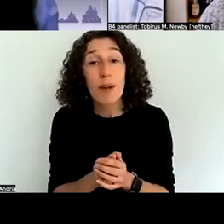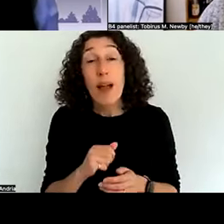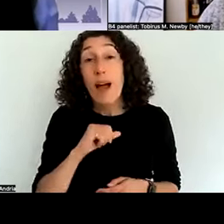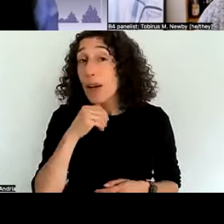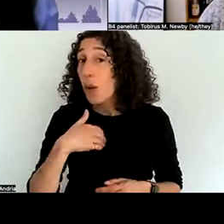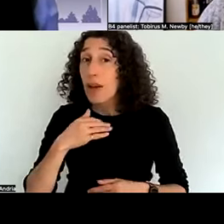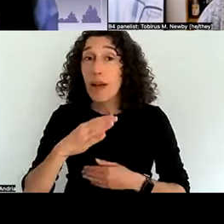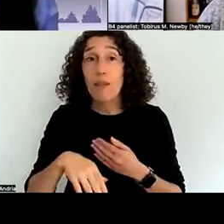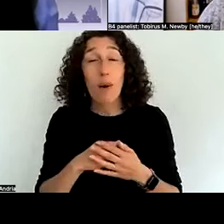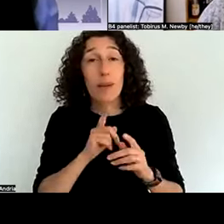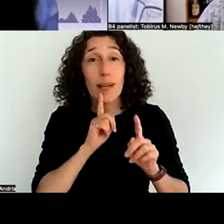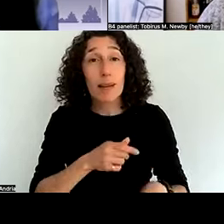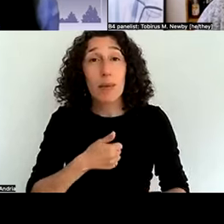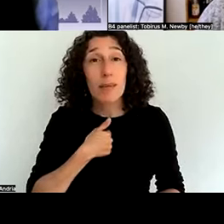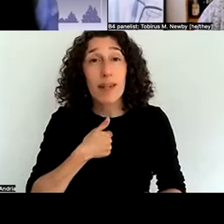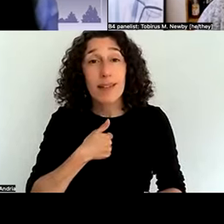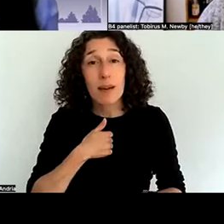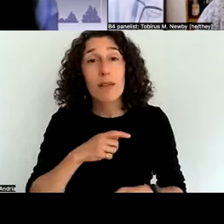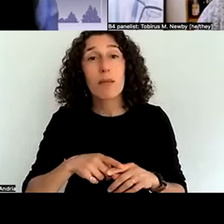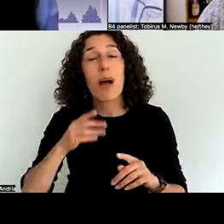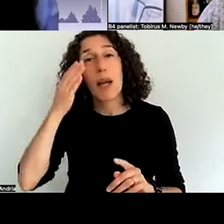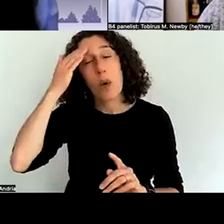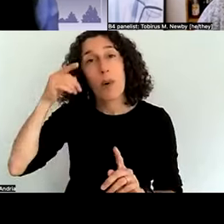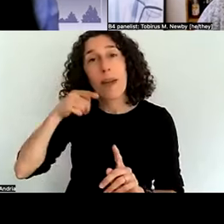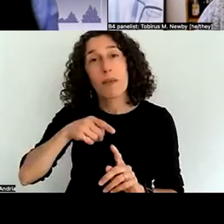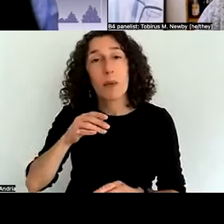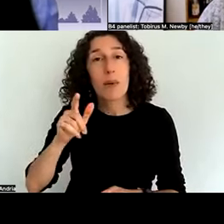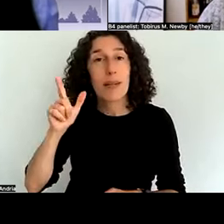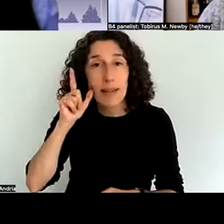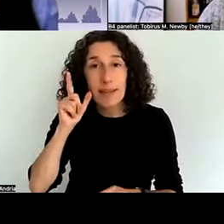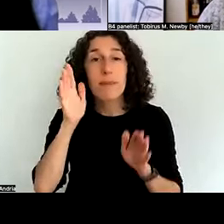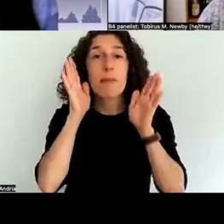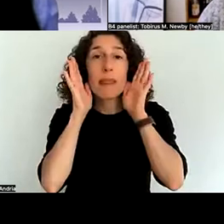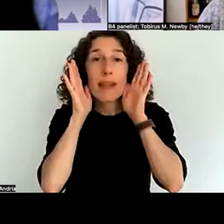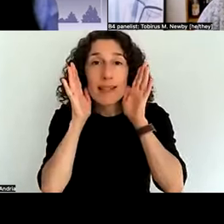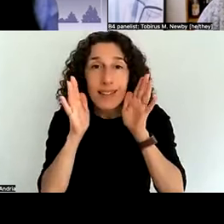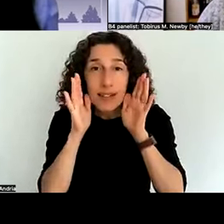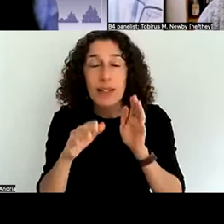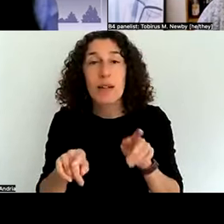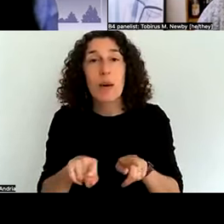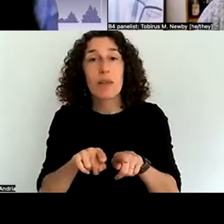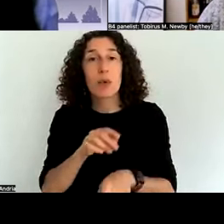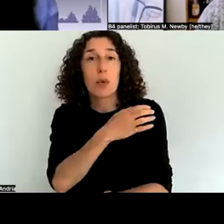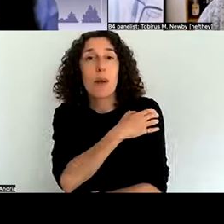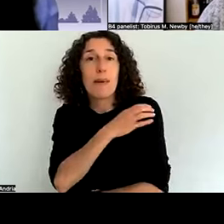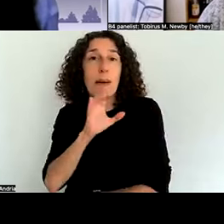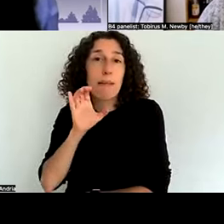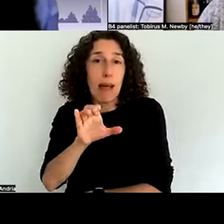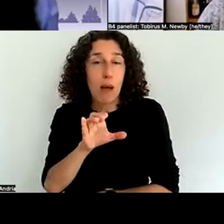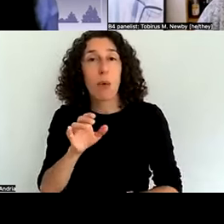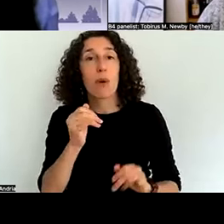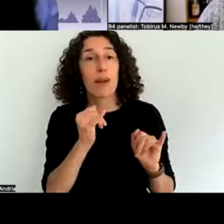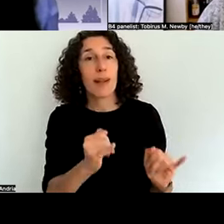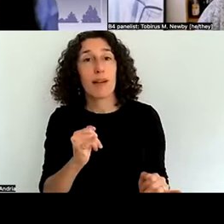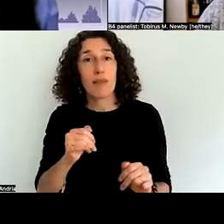about how we can empower sort of individuals in our community to also take